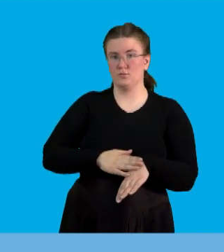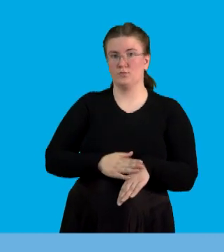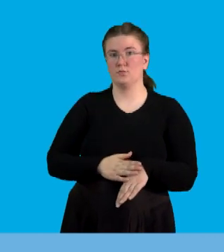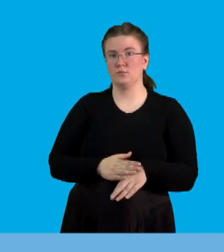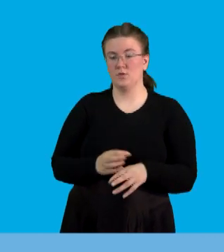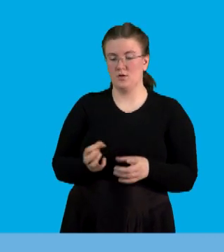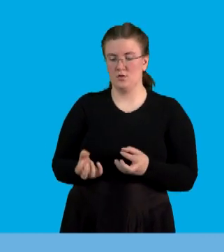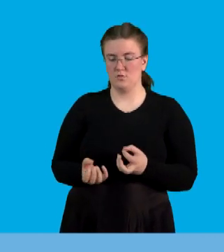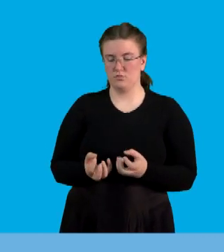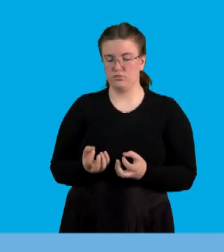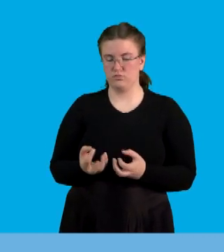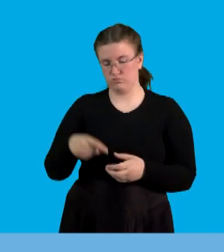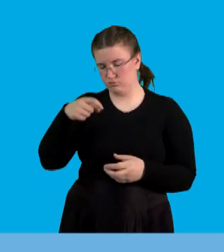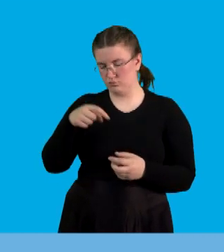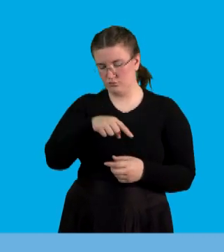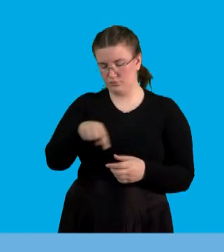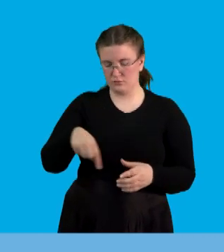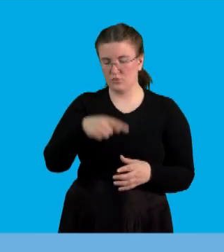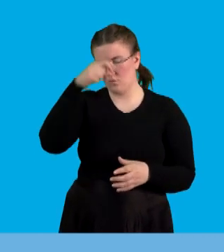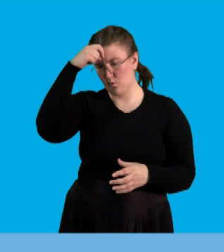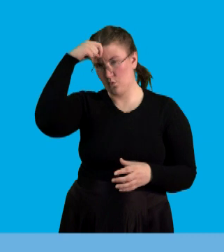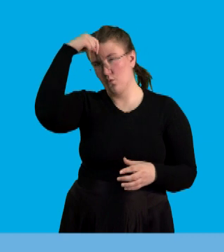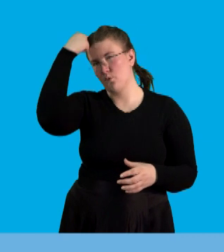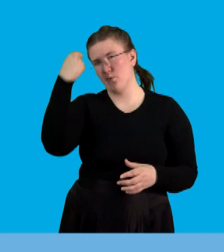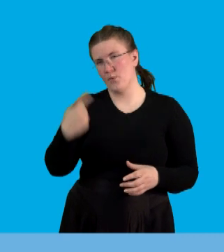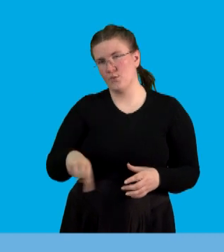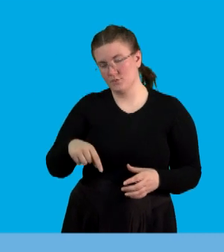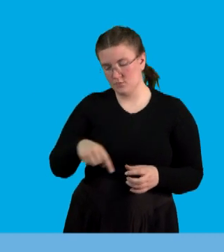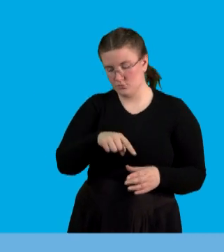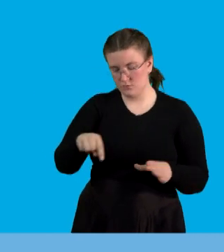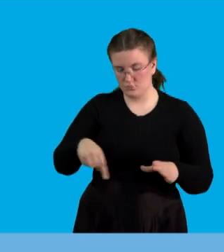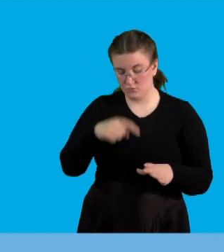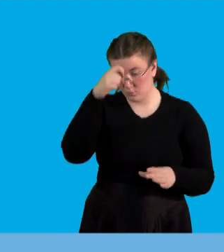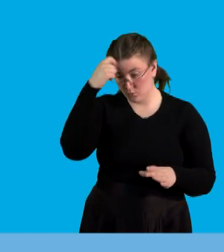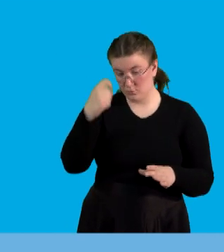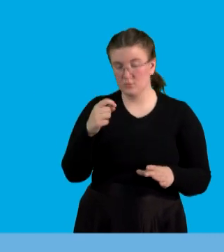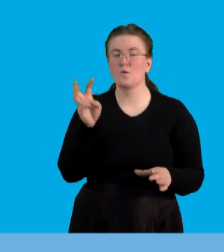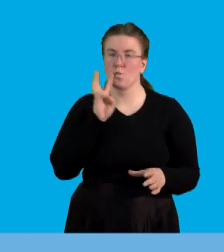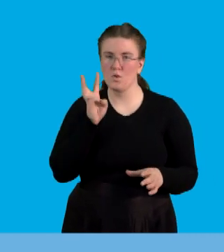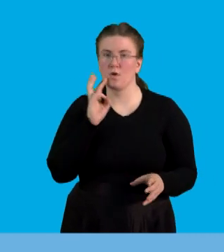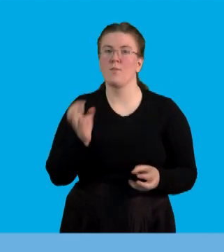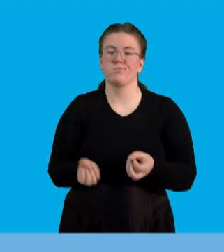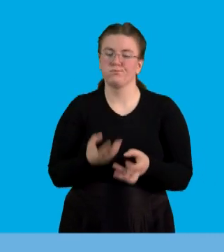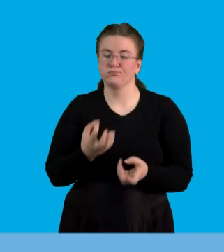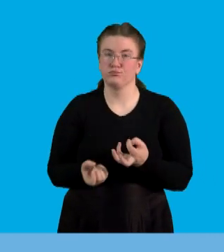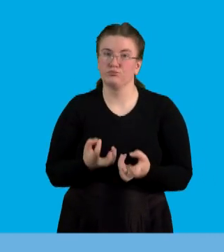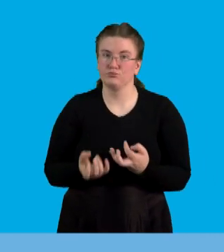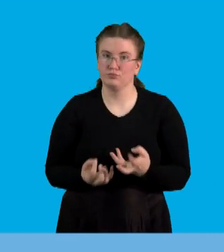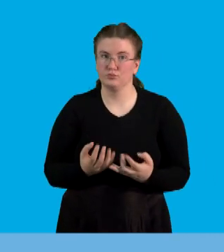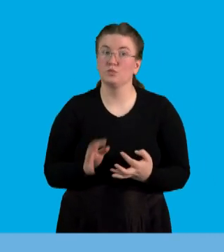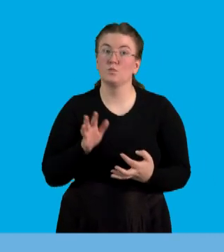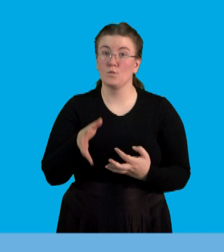the kettle, the element is going to heat up. So now when this element heats up, the water in the element will also now heat